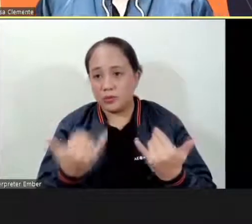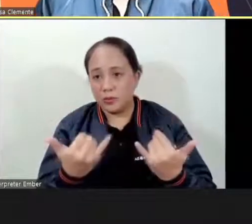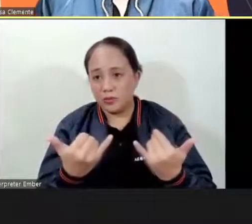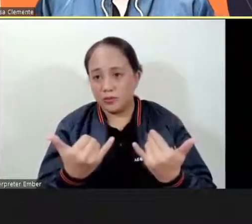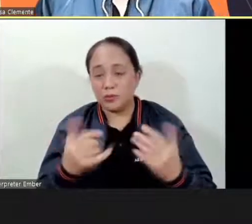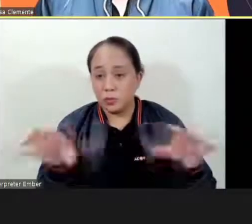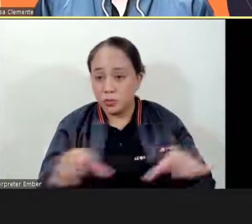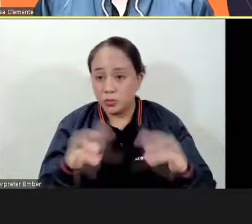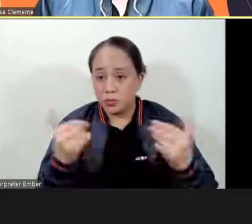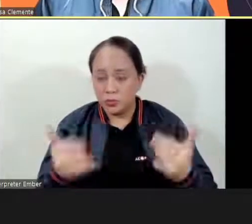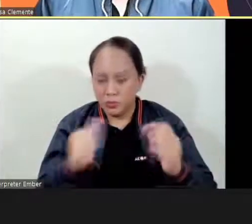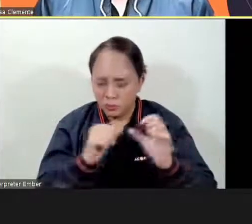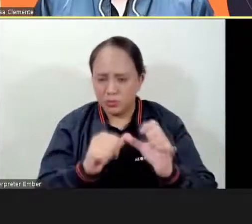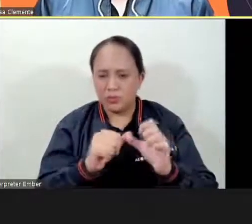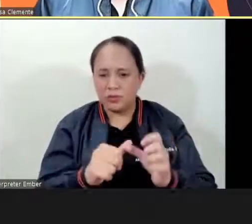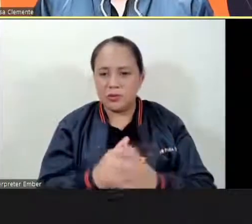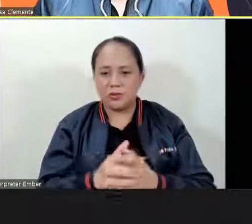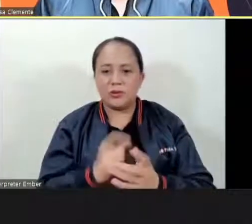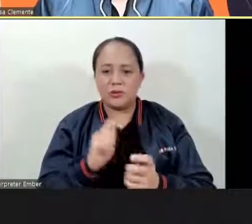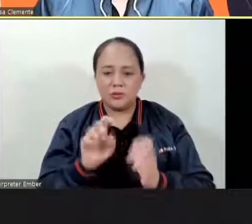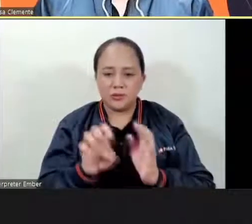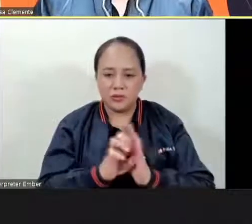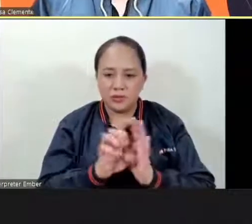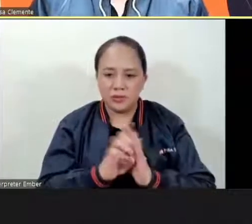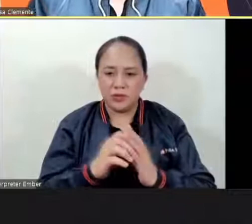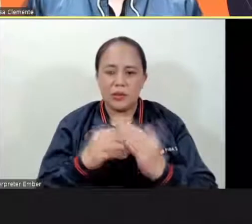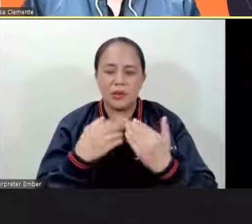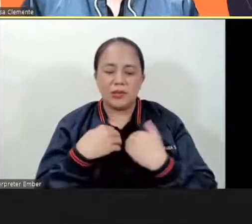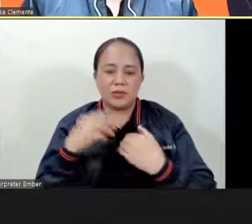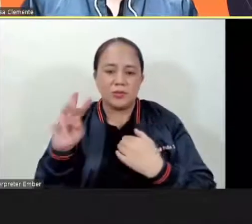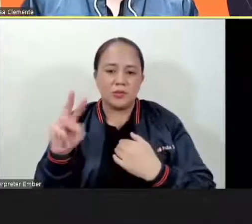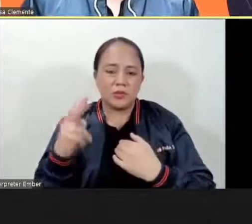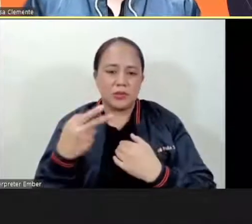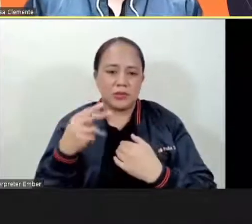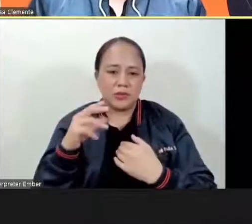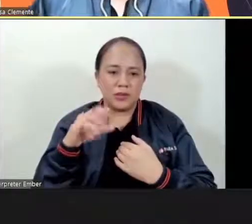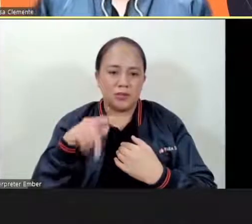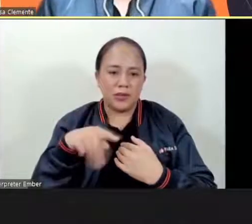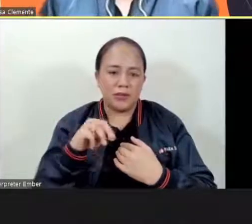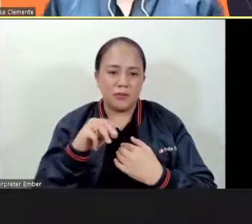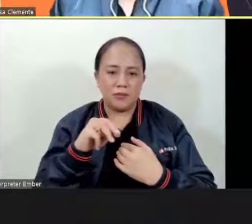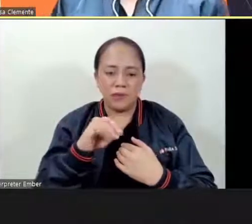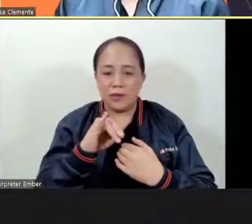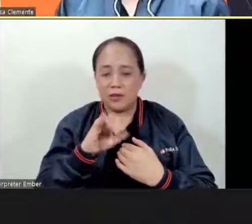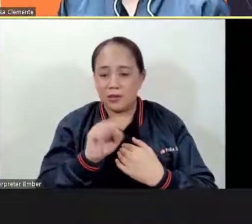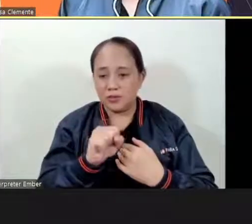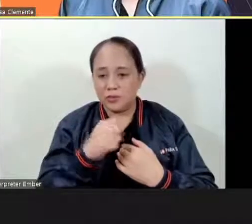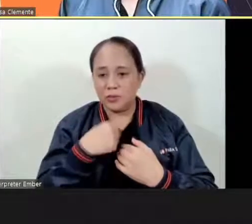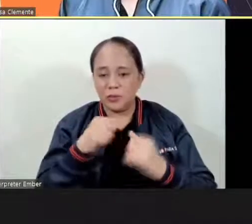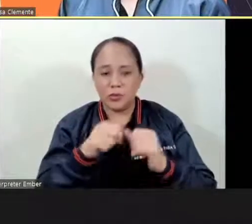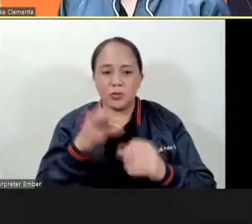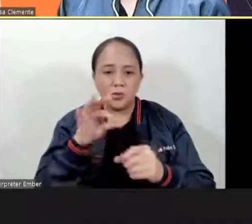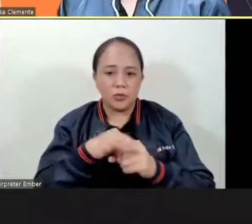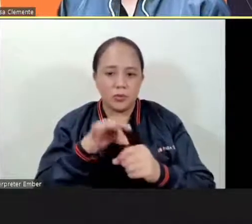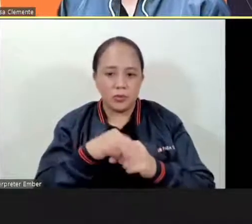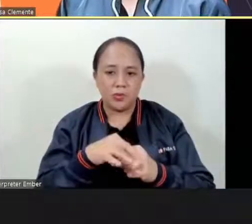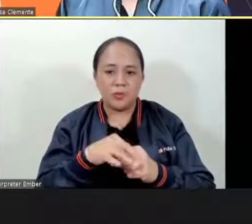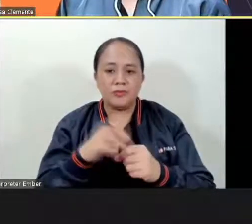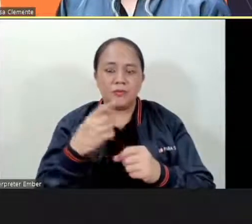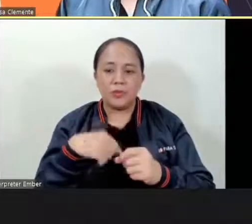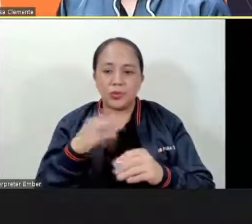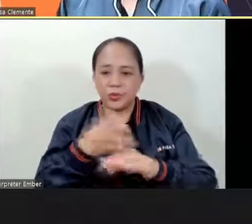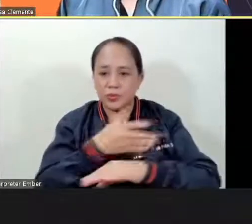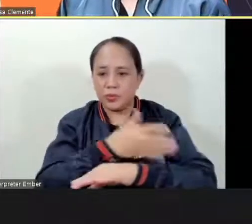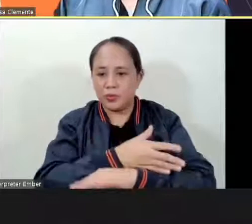now. In particular, like dito sa WCPMIS, let's continue to use the program. We improved